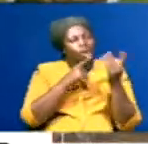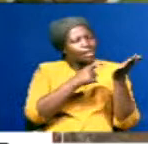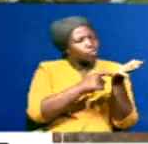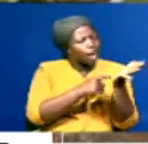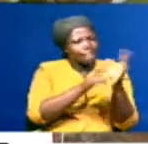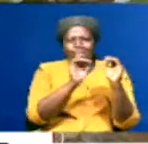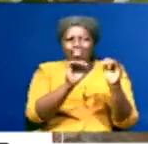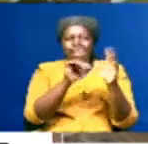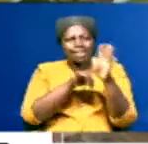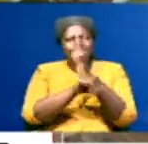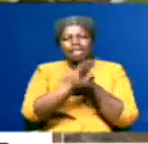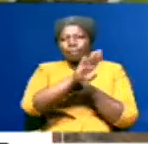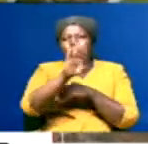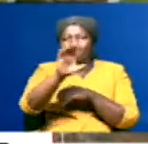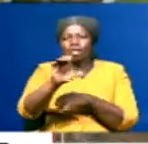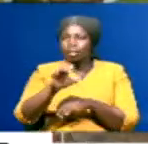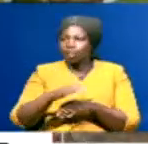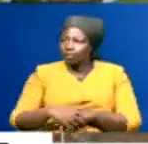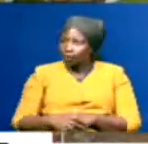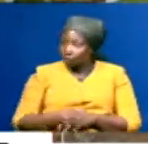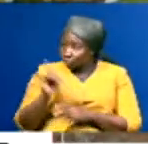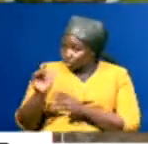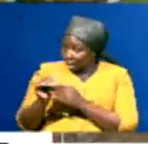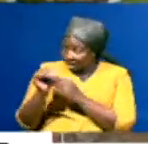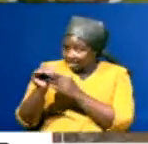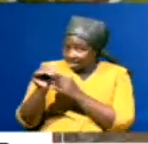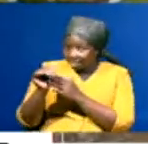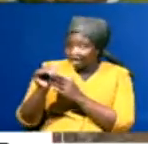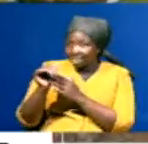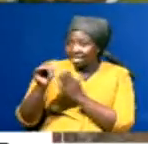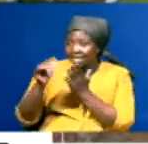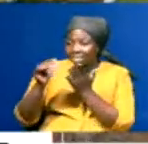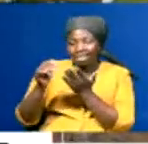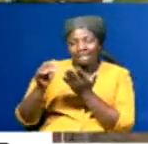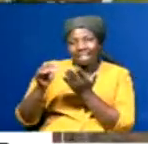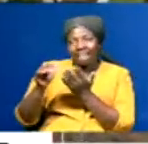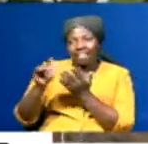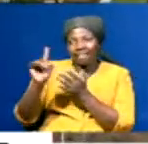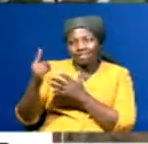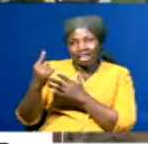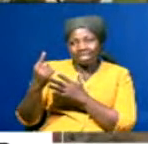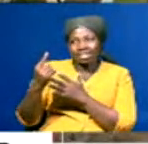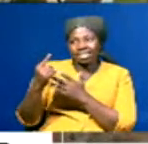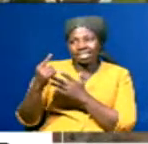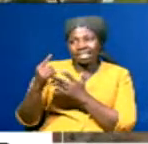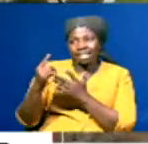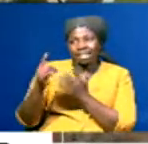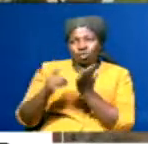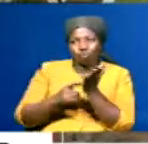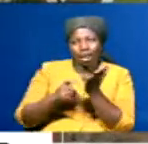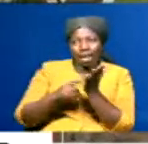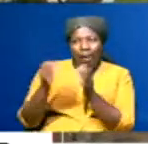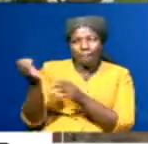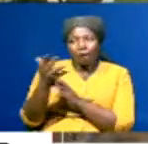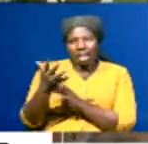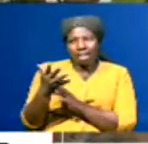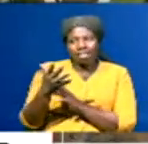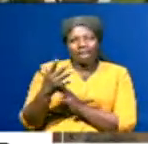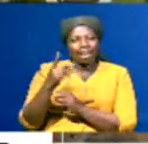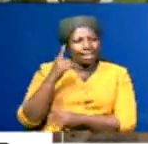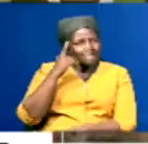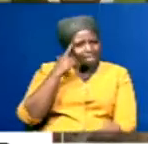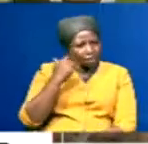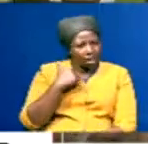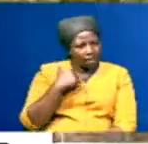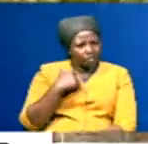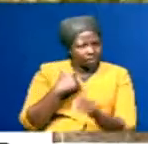You were actually the pioneer Swahili broadcaster. I think Kikumu was there, perhaps